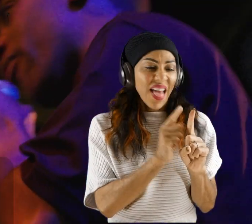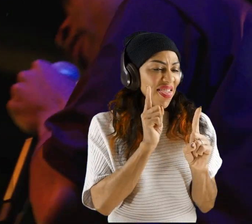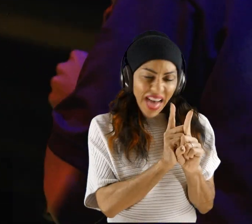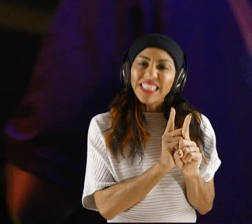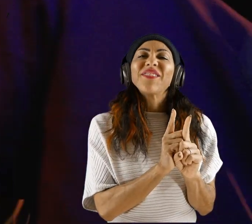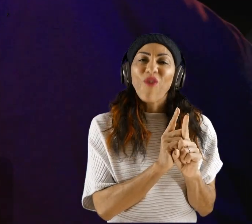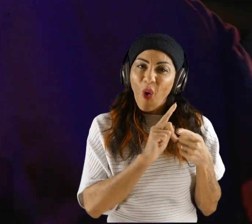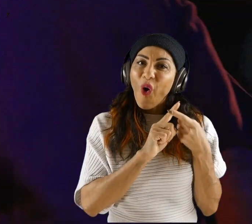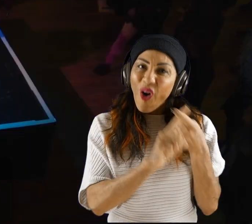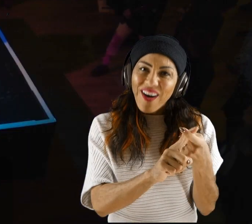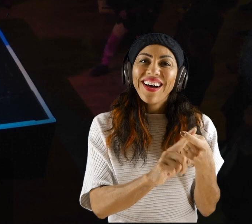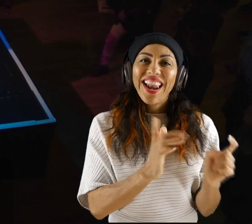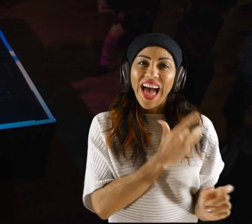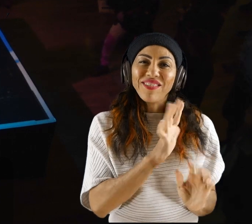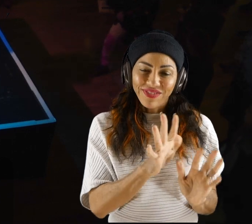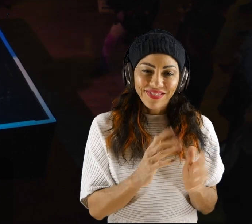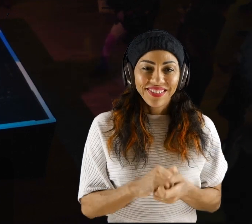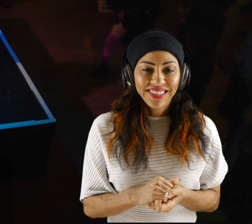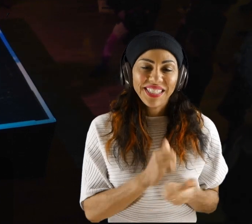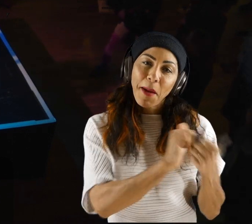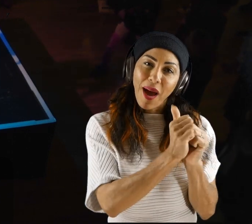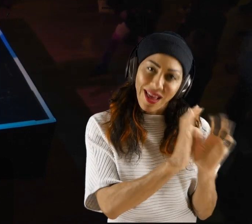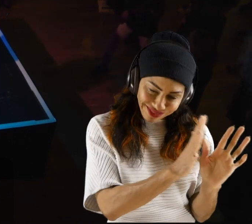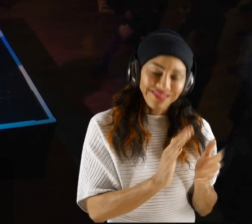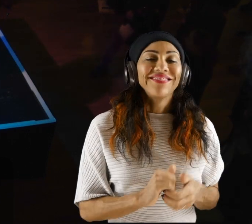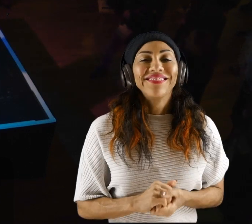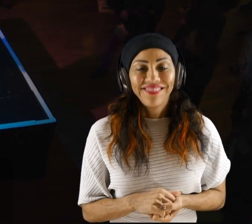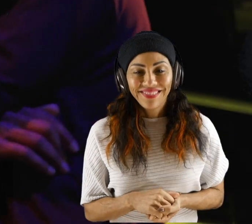for life. Sorry, that's my partner. It's fine.